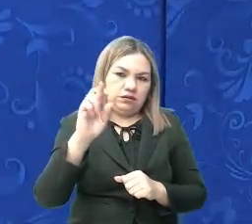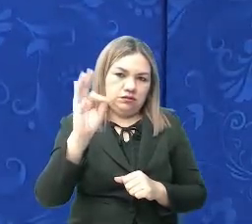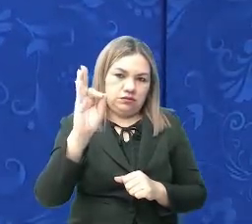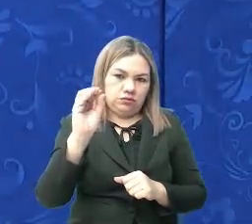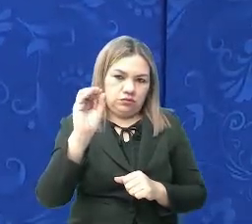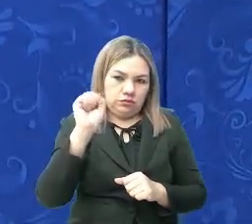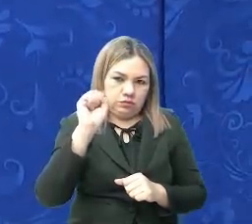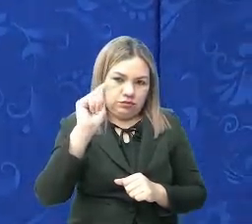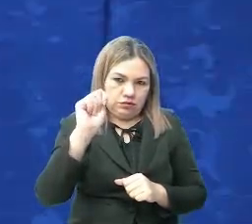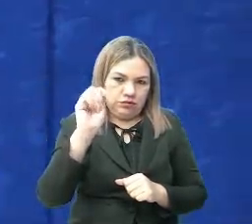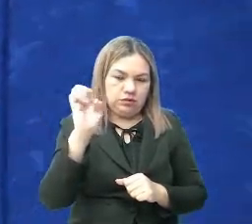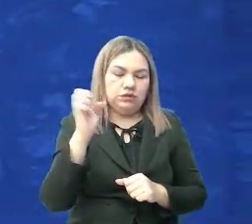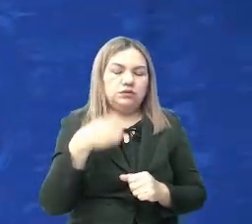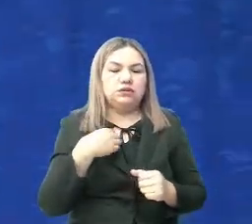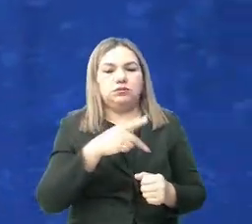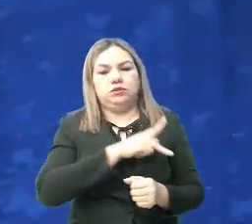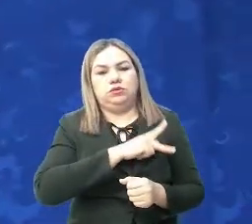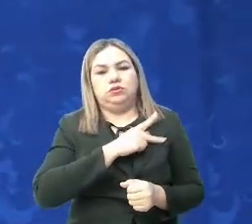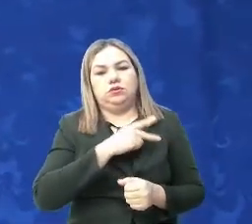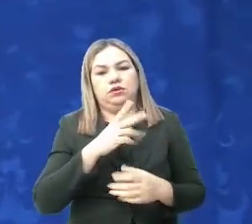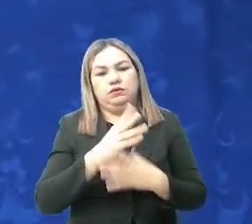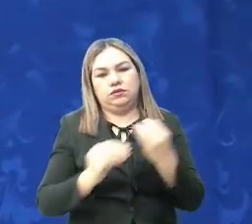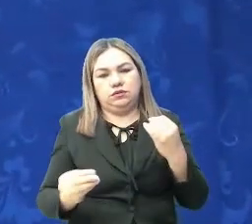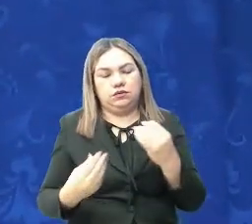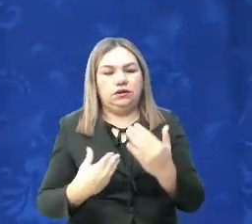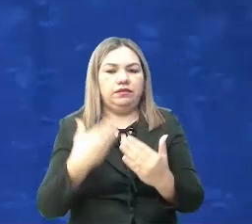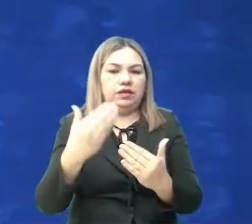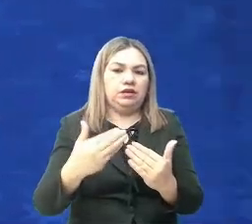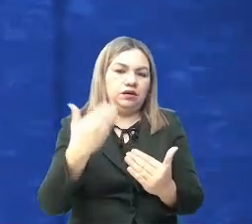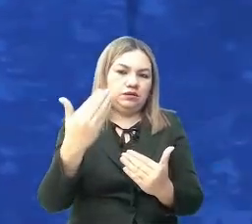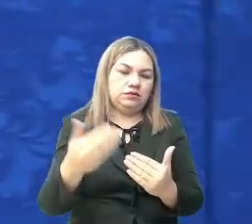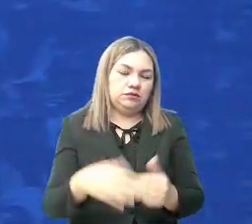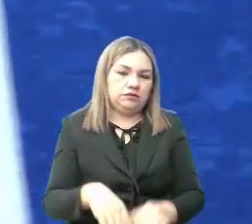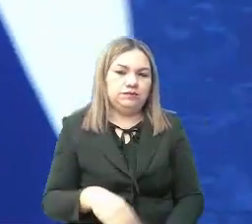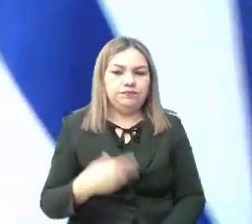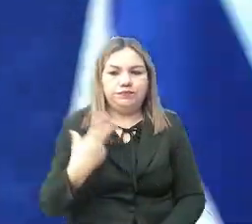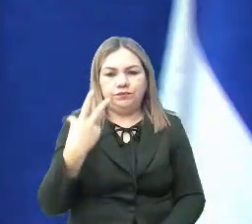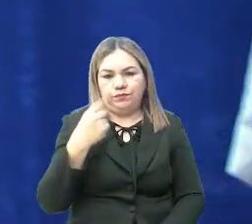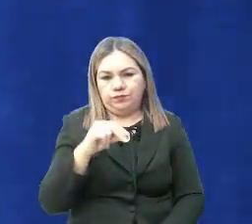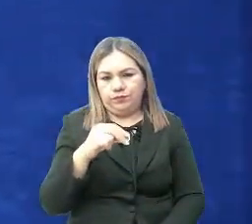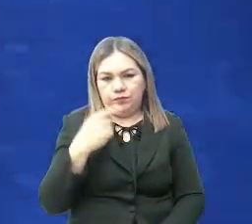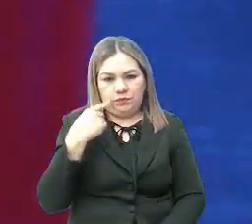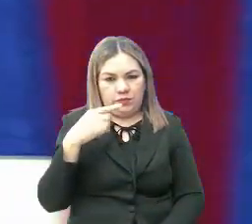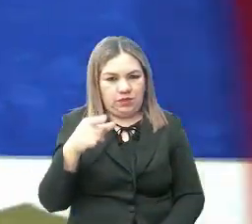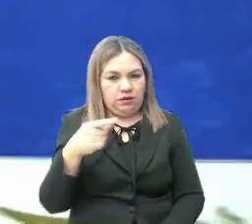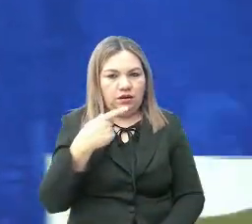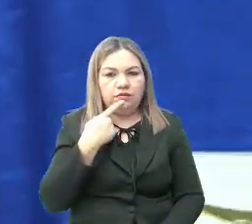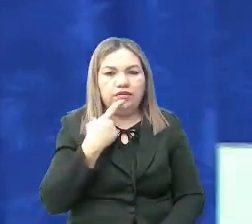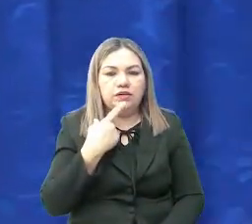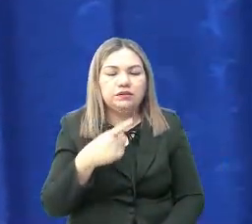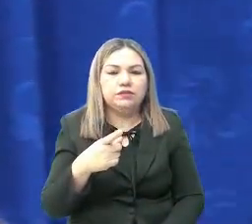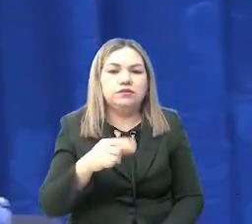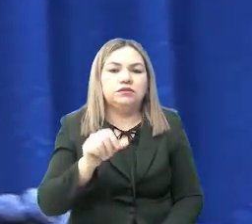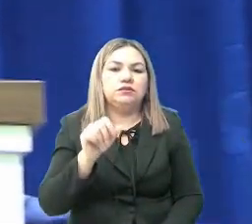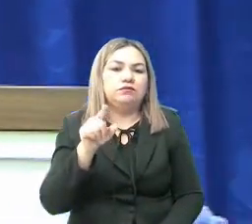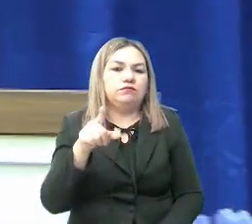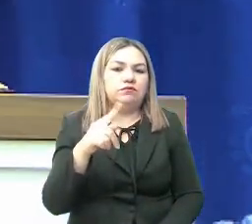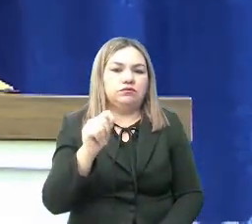Say that person that's going to go forward. So what's my task as a prophet? It's not to come to say to